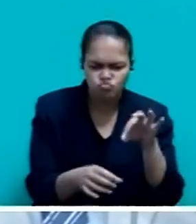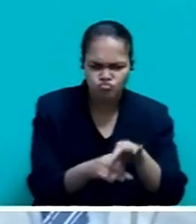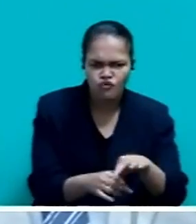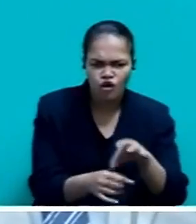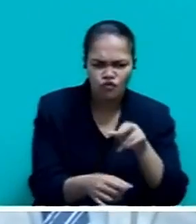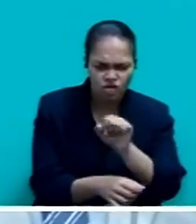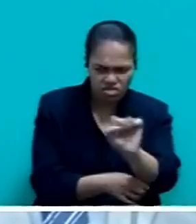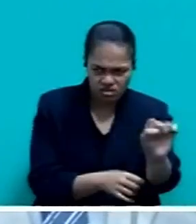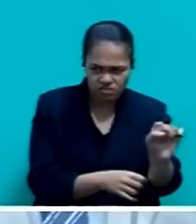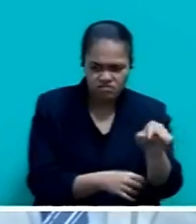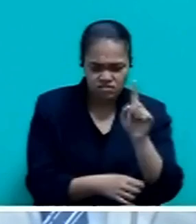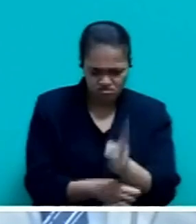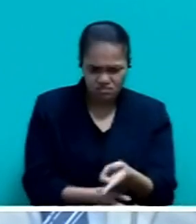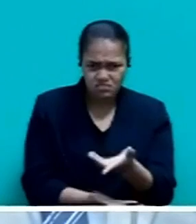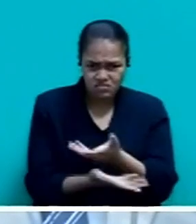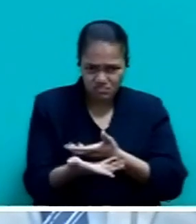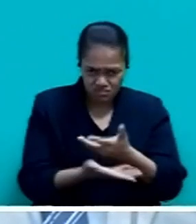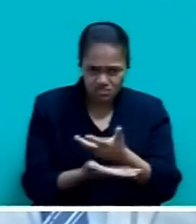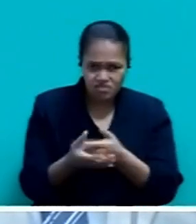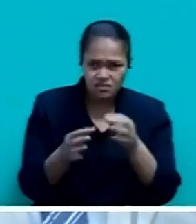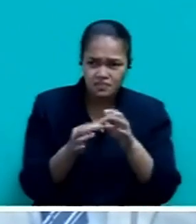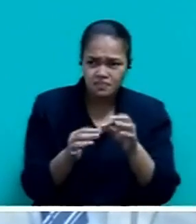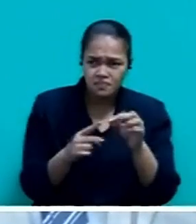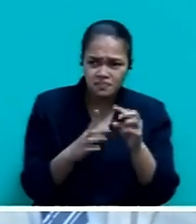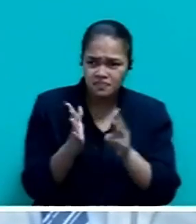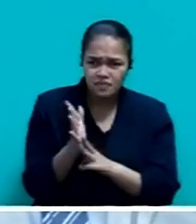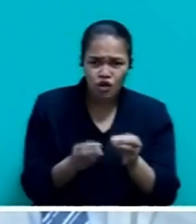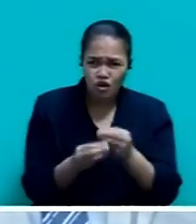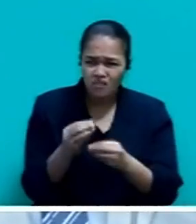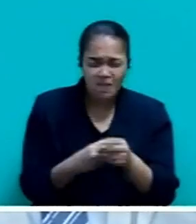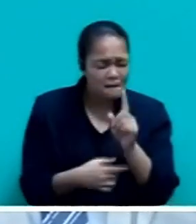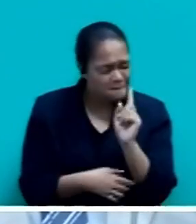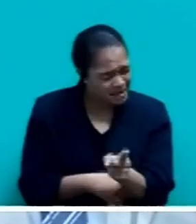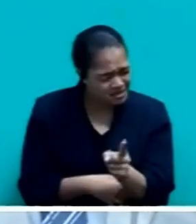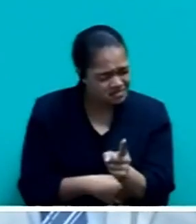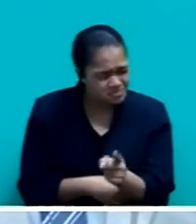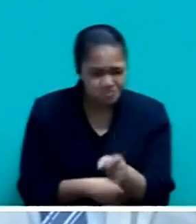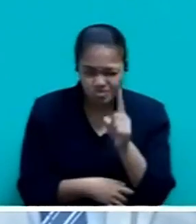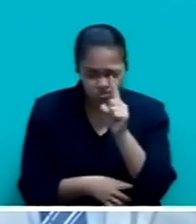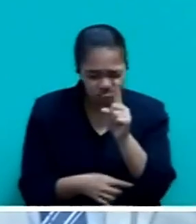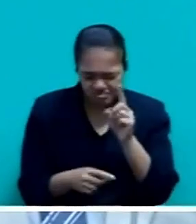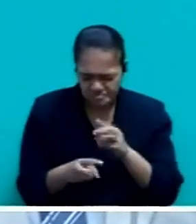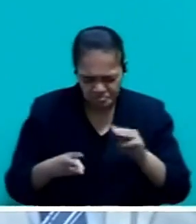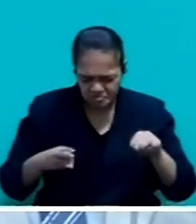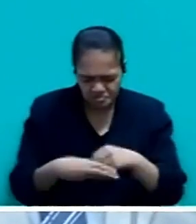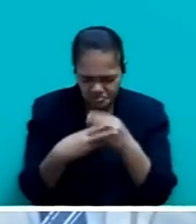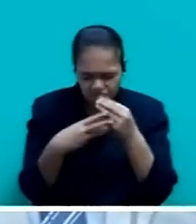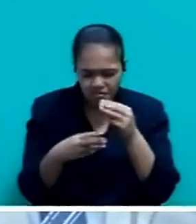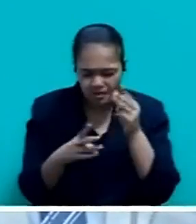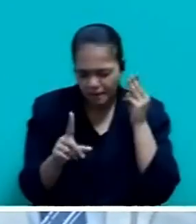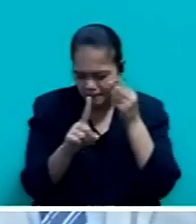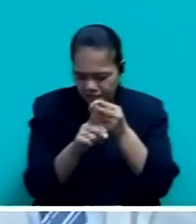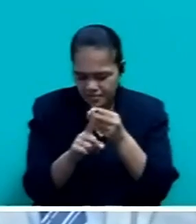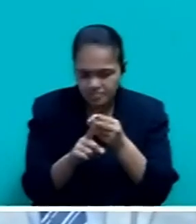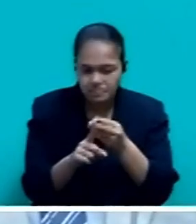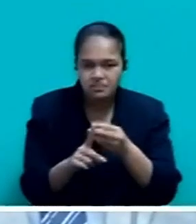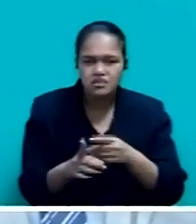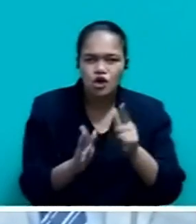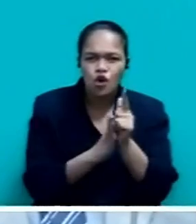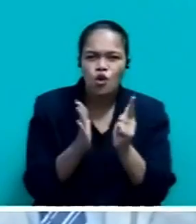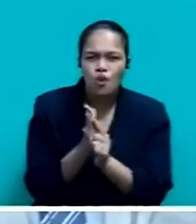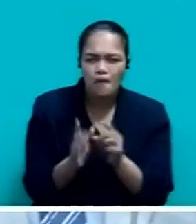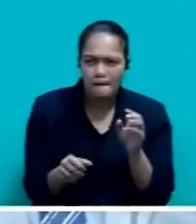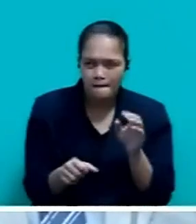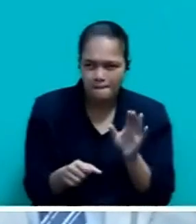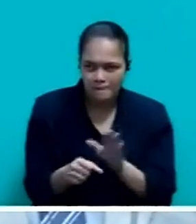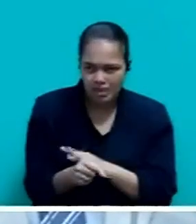The consultation done by the PM's office. But one of the core functions of legislature or parliament is lawmaking. And that's